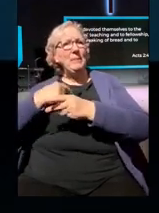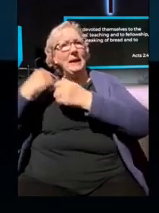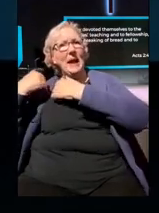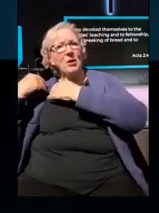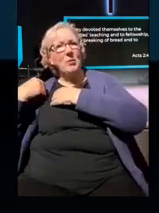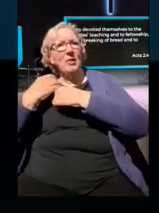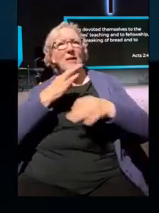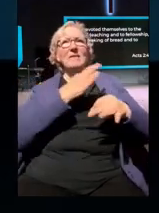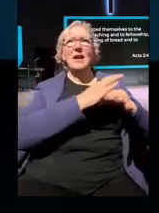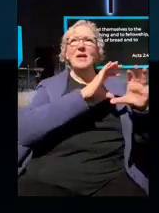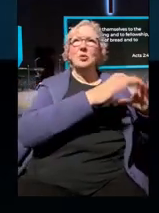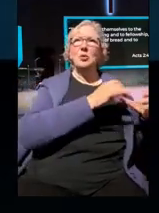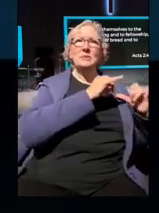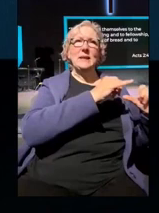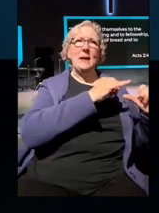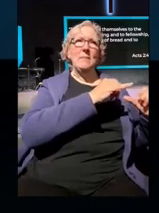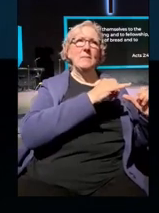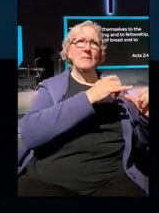thing for each other.